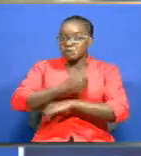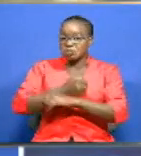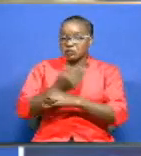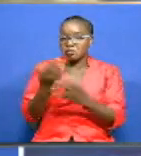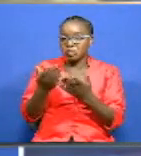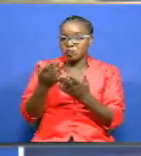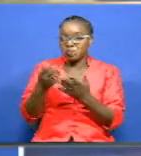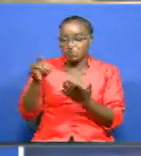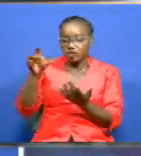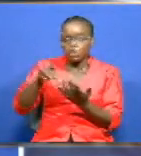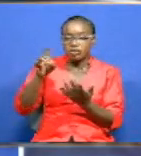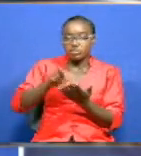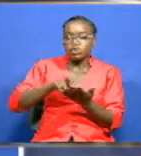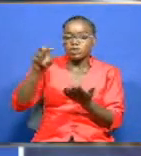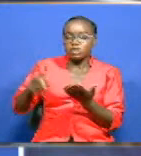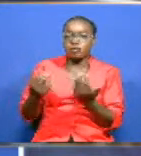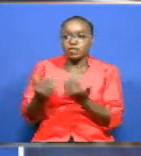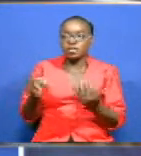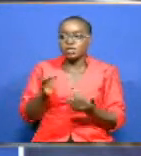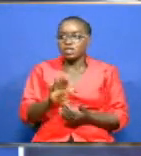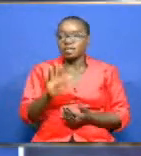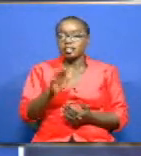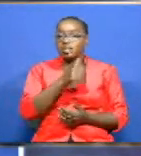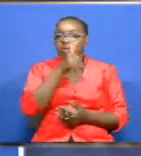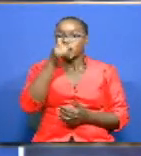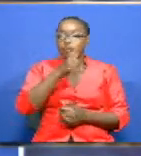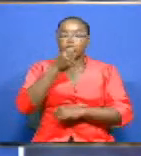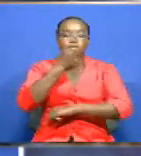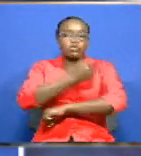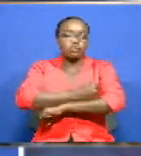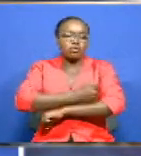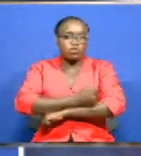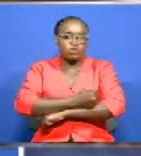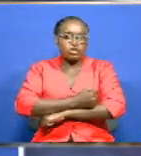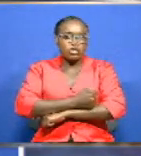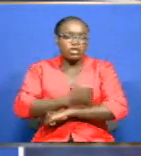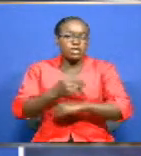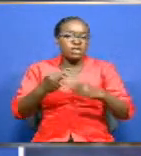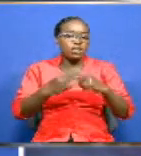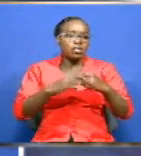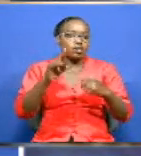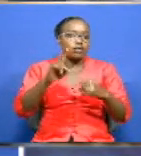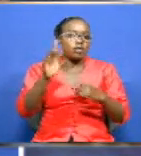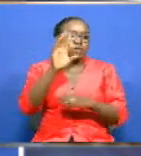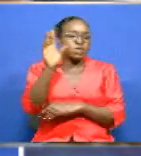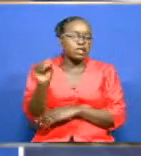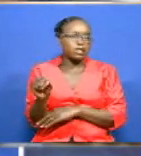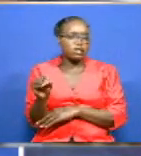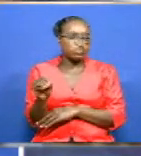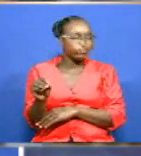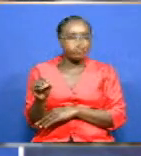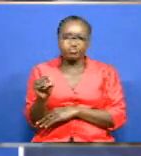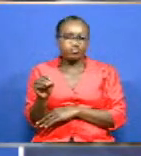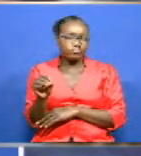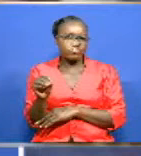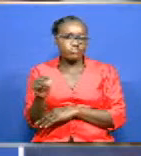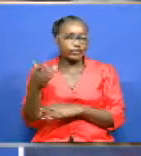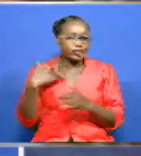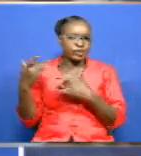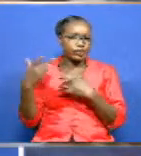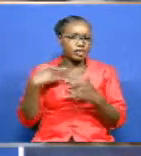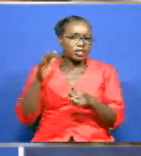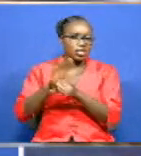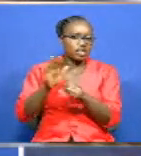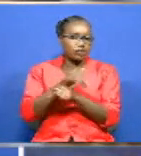to transfer their children. The private schools, we are at 81%. This is a case of concern for